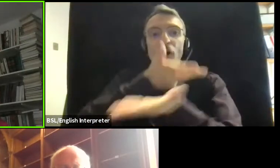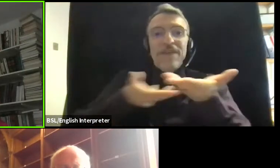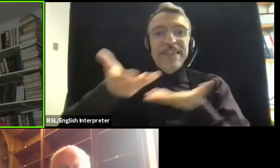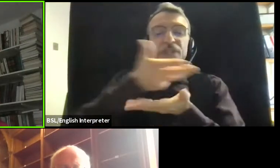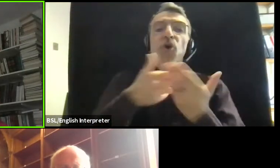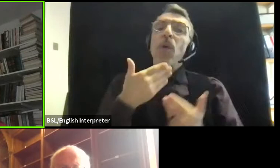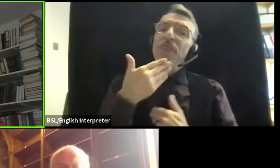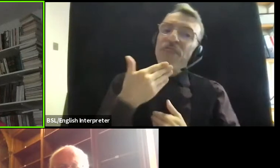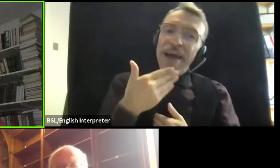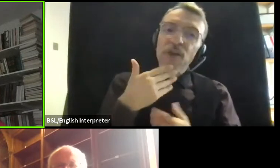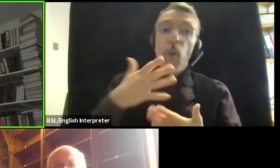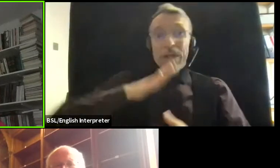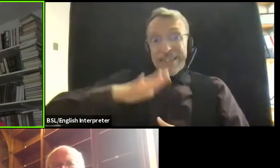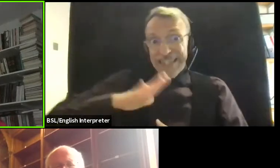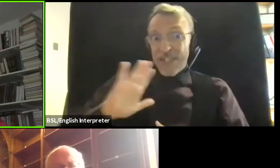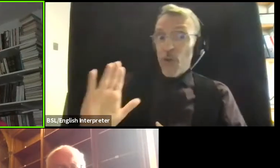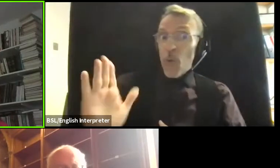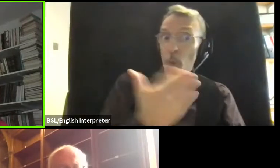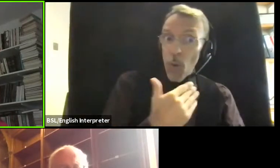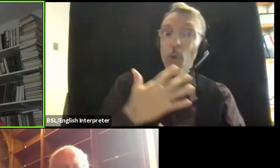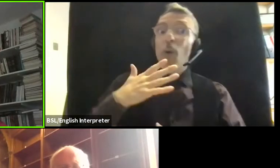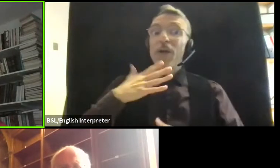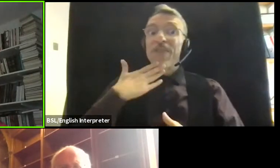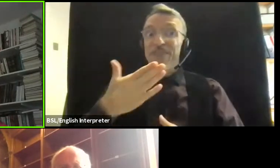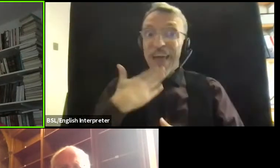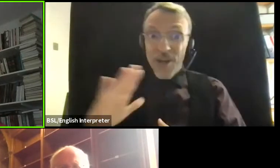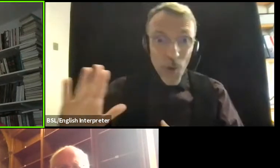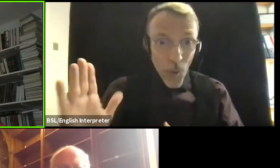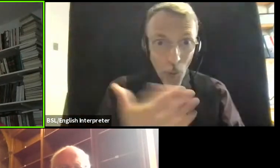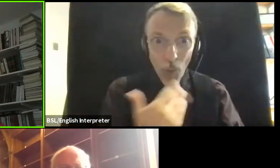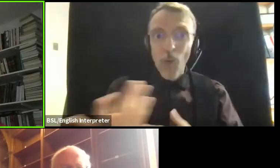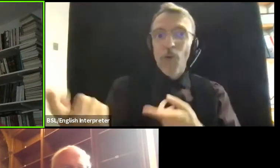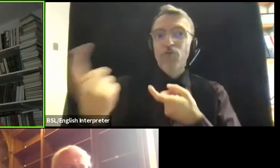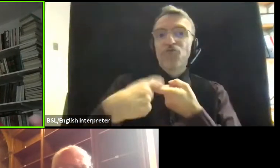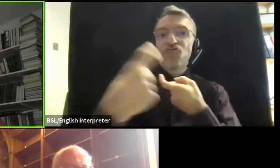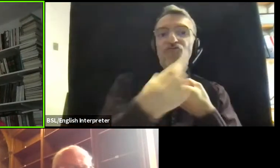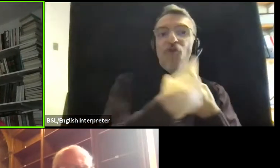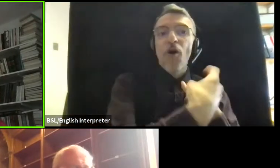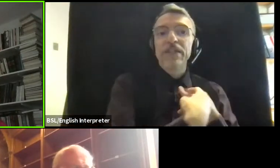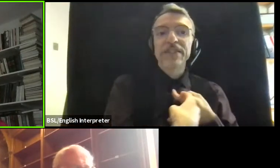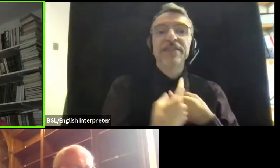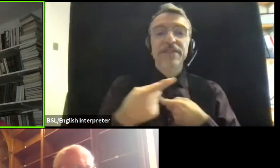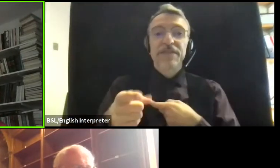thank you all. We thank all the participants and those that have joined us for